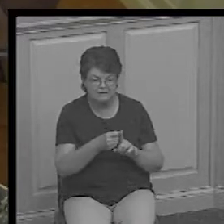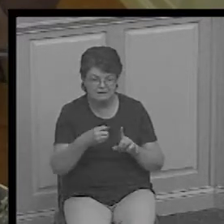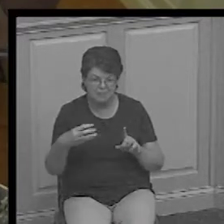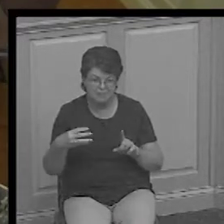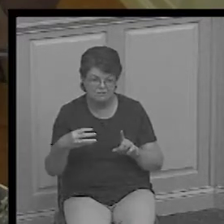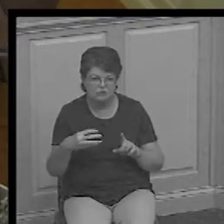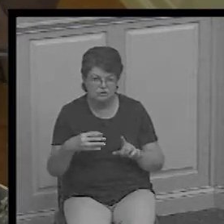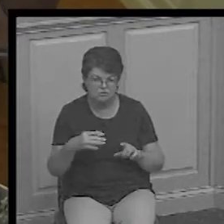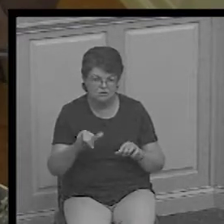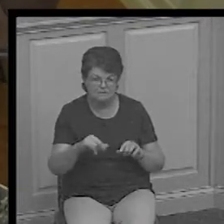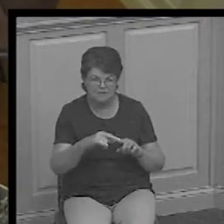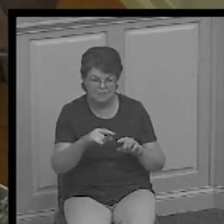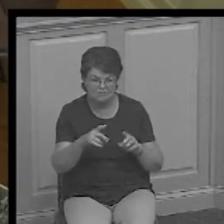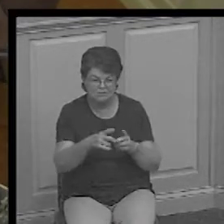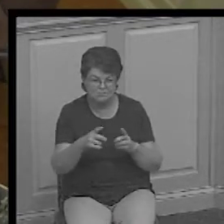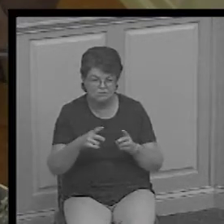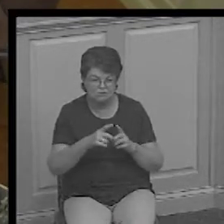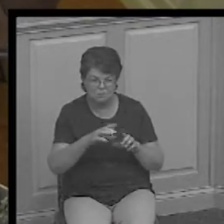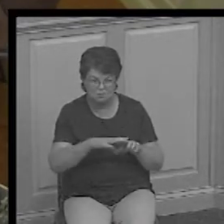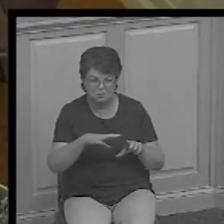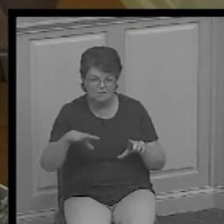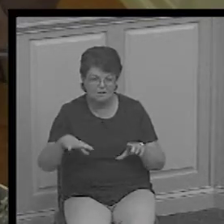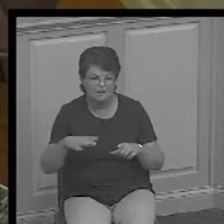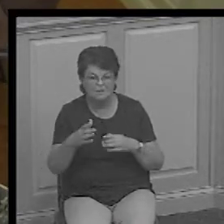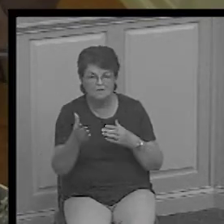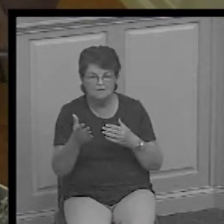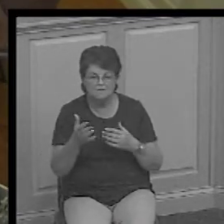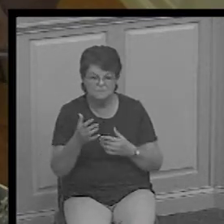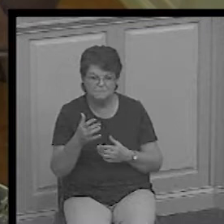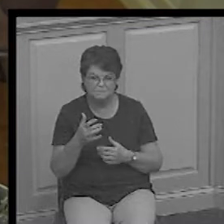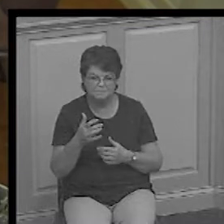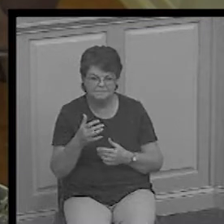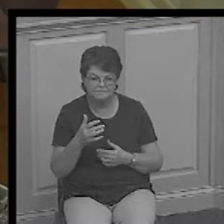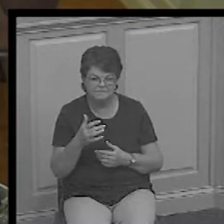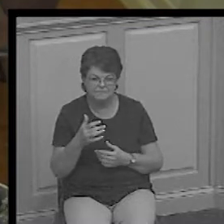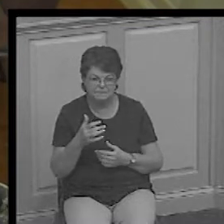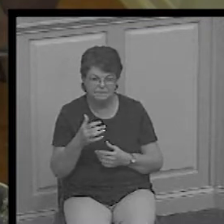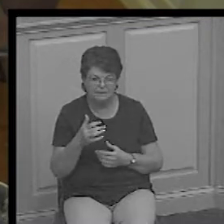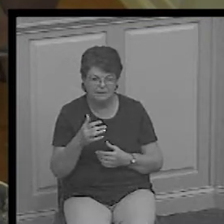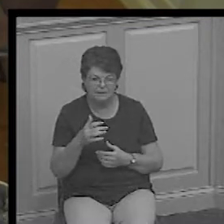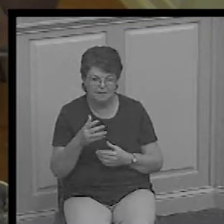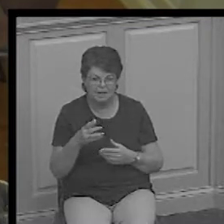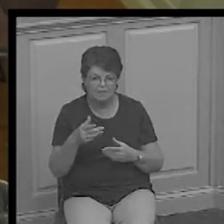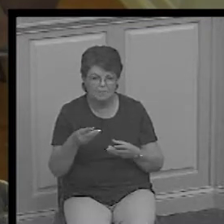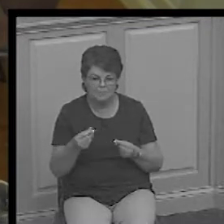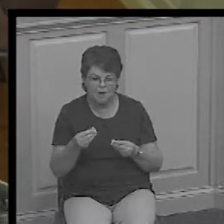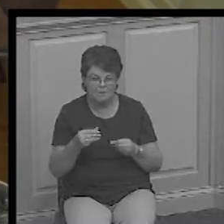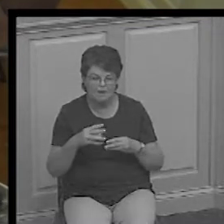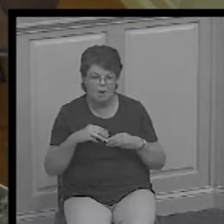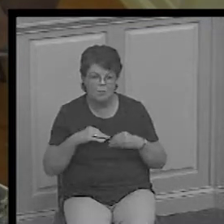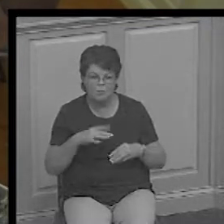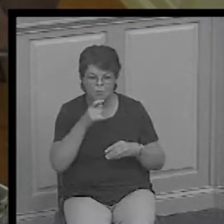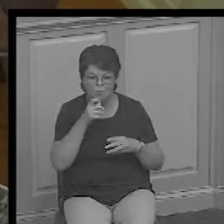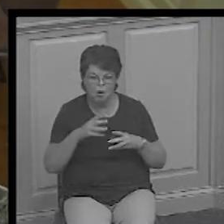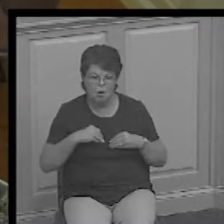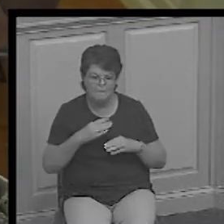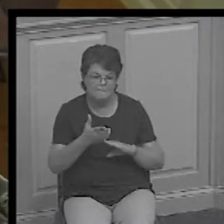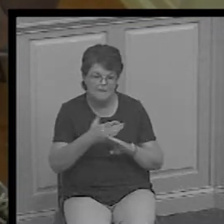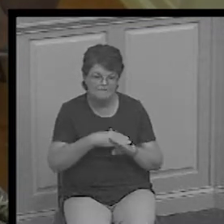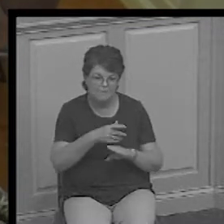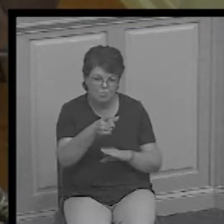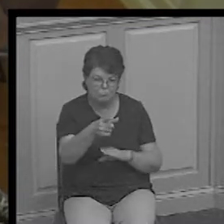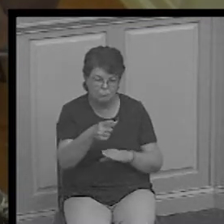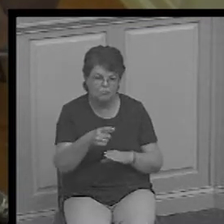maybe. I don't remember now. Yeah. But And it- it was precipitated by a property owner coming to the board and